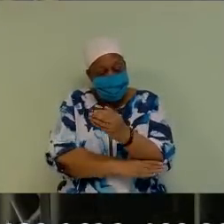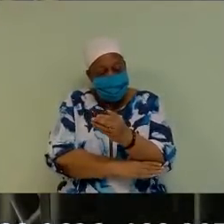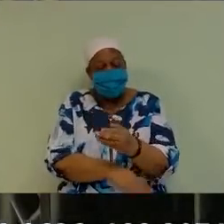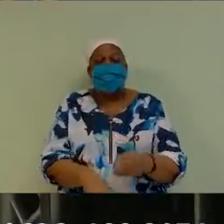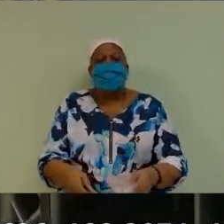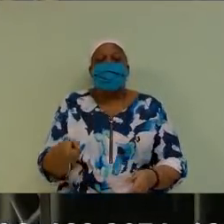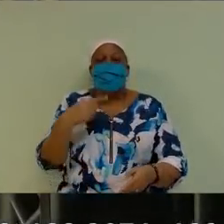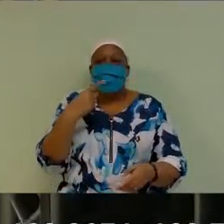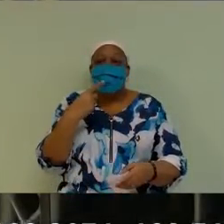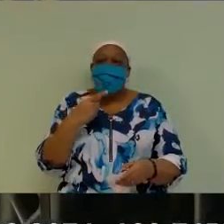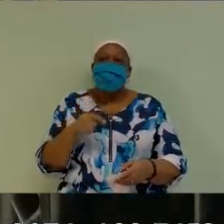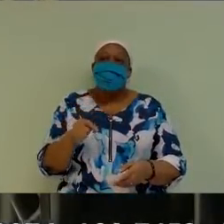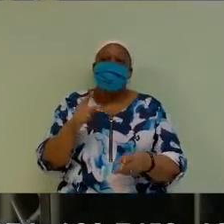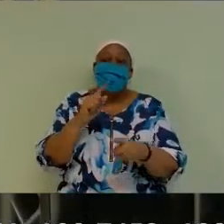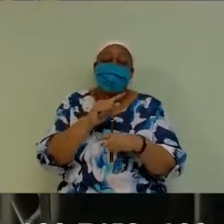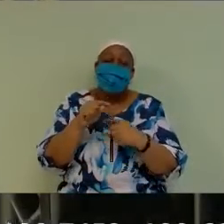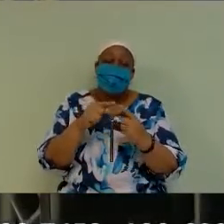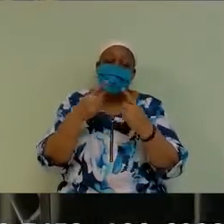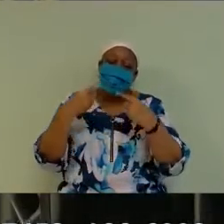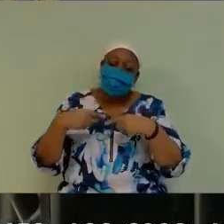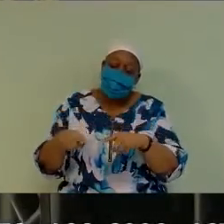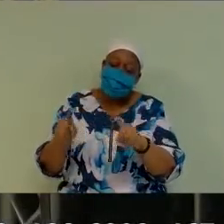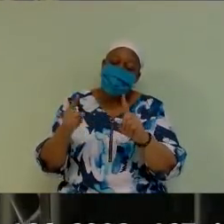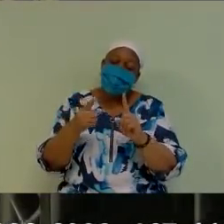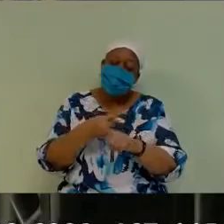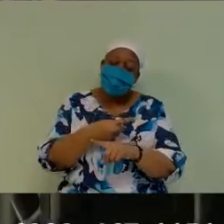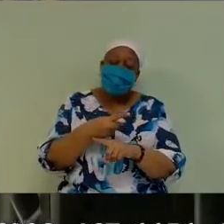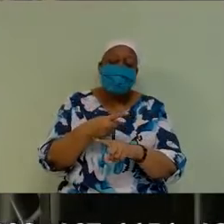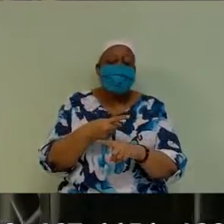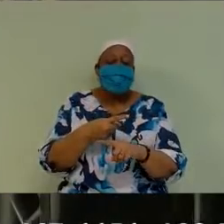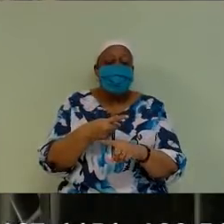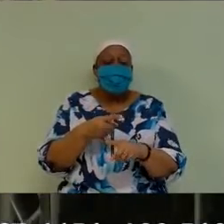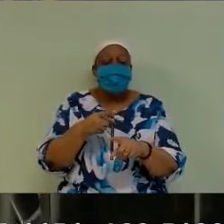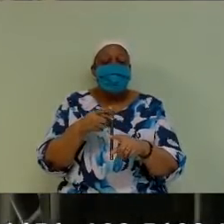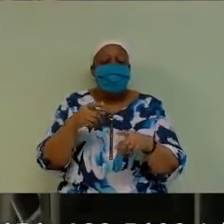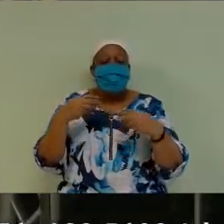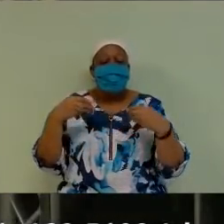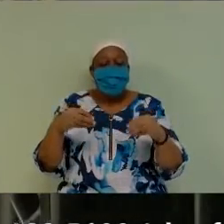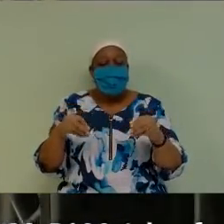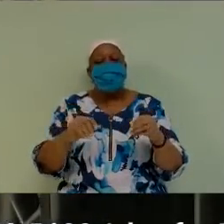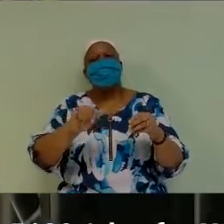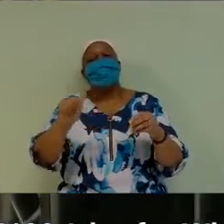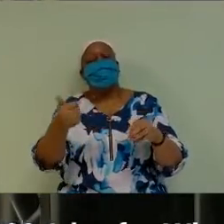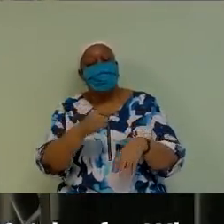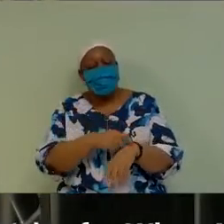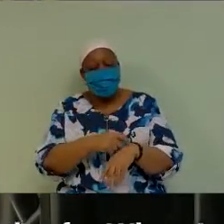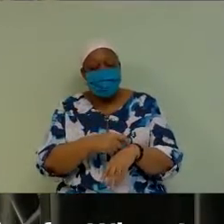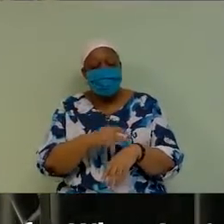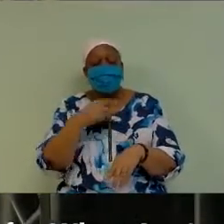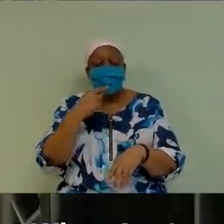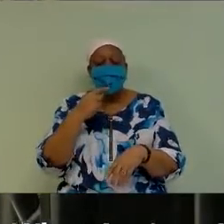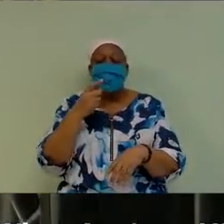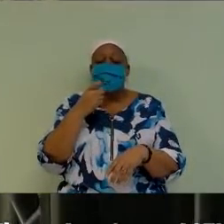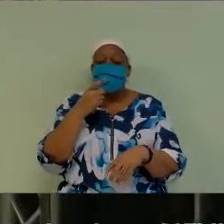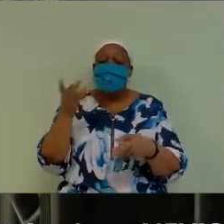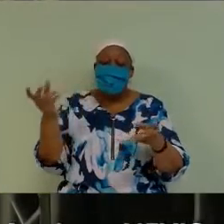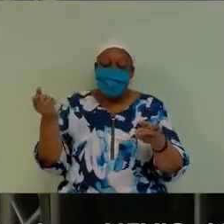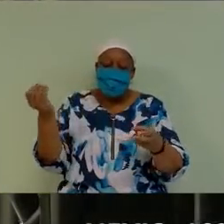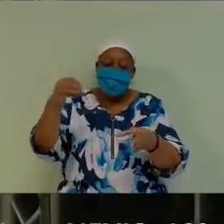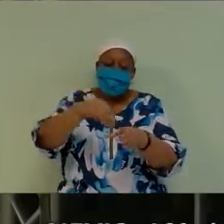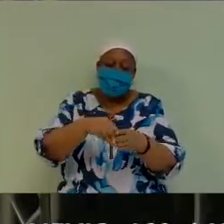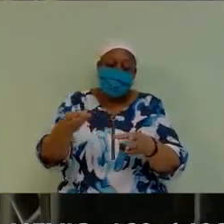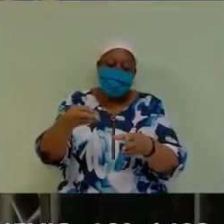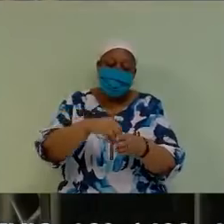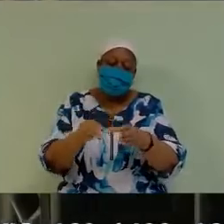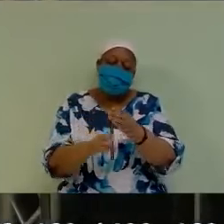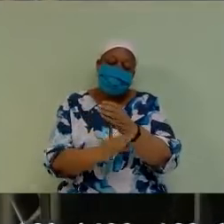the next time, I'm going to make sure I give a big tip to whoever bags my groceries that day. But the more I